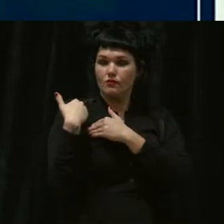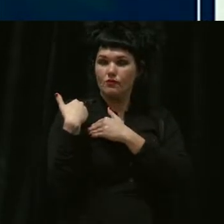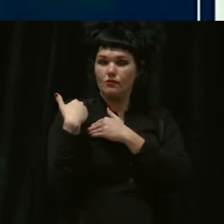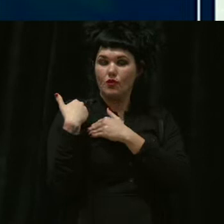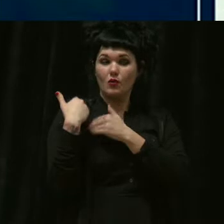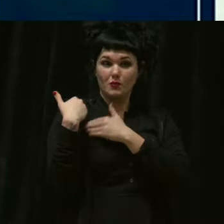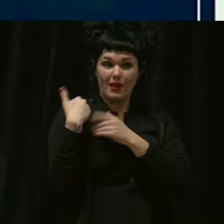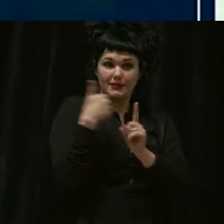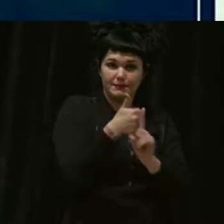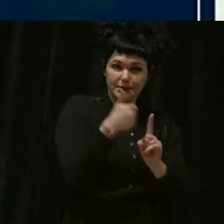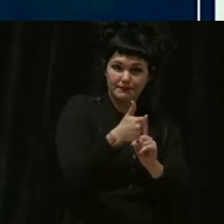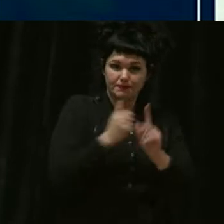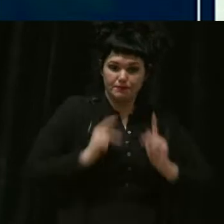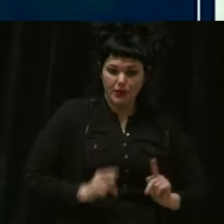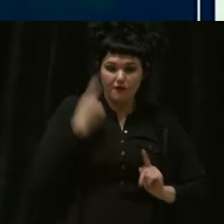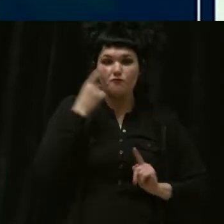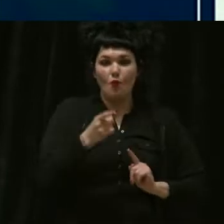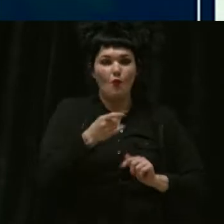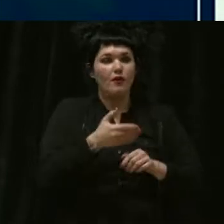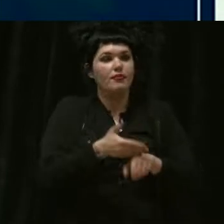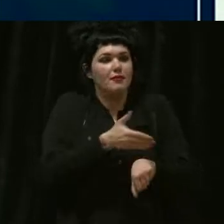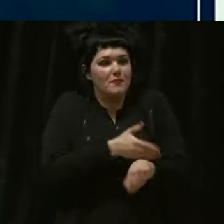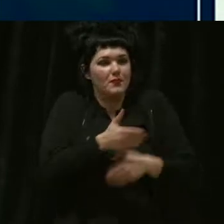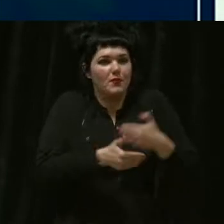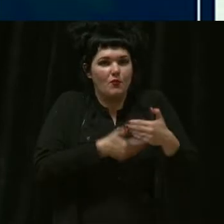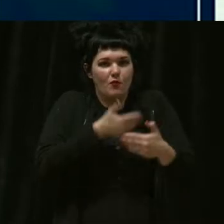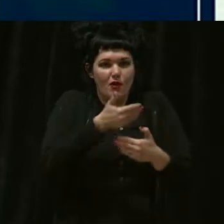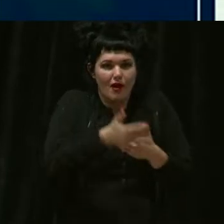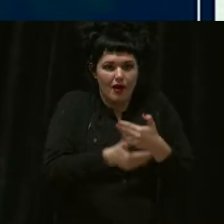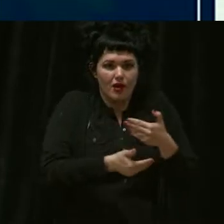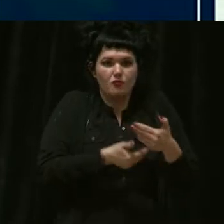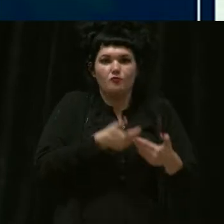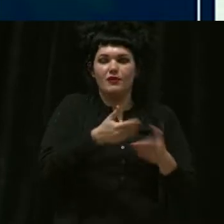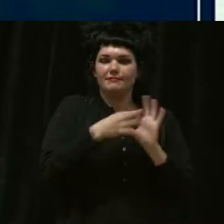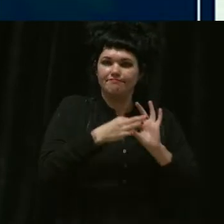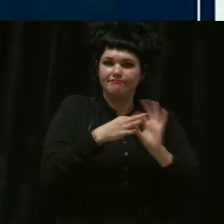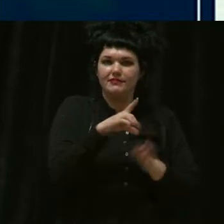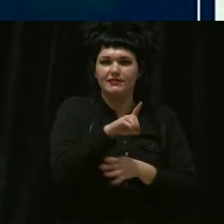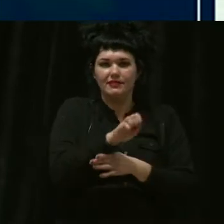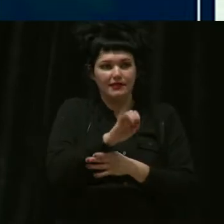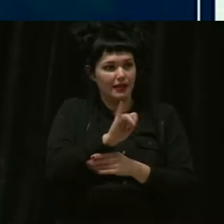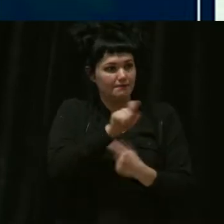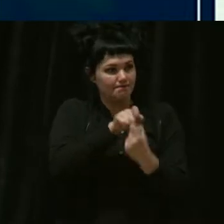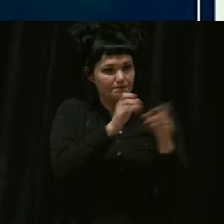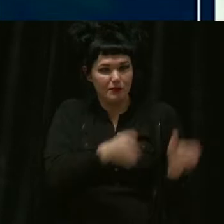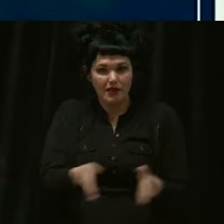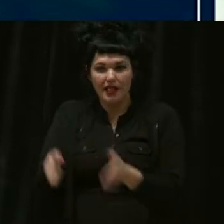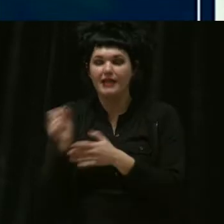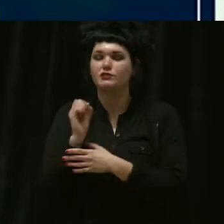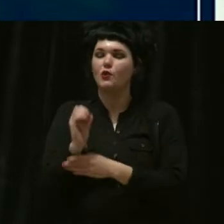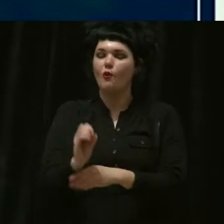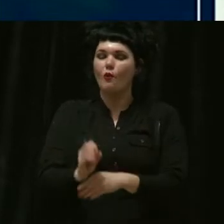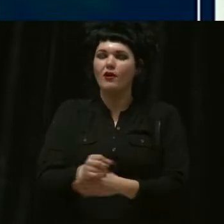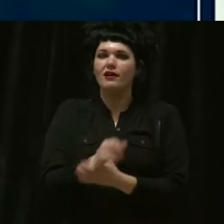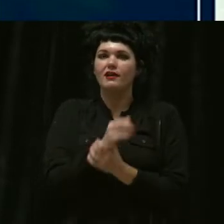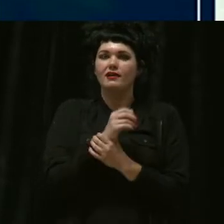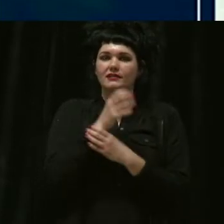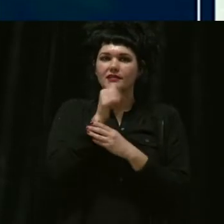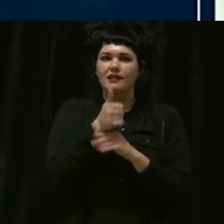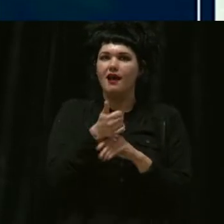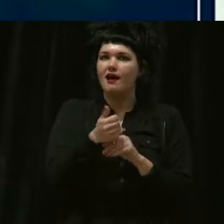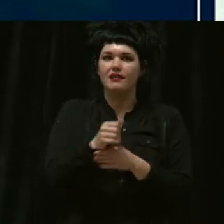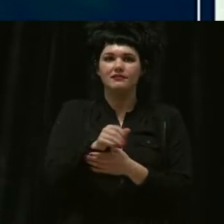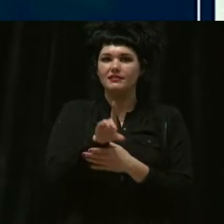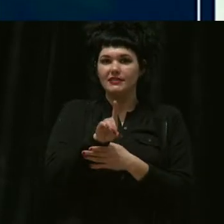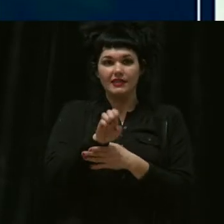progress that is made in the context of the DEI strategic plan. So it is not